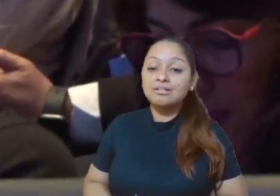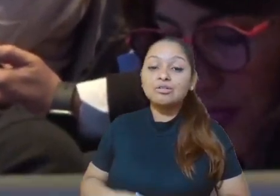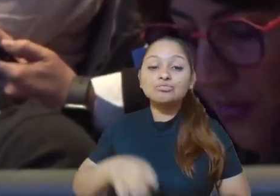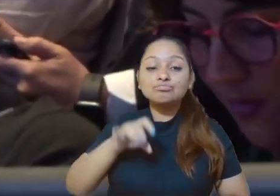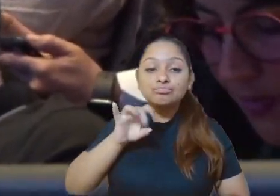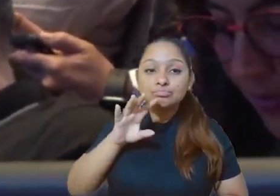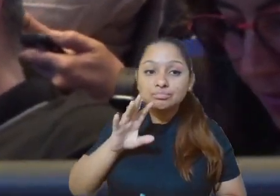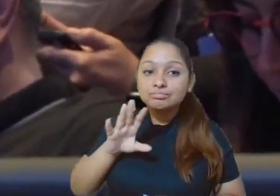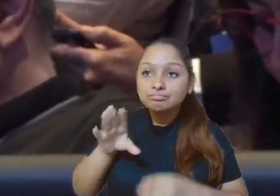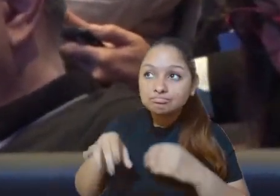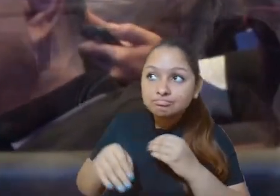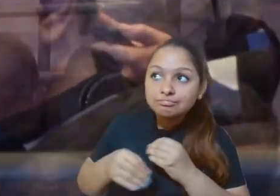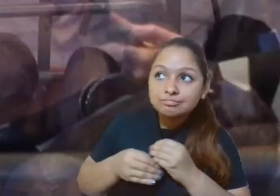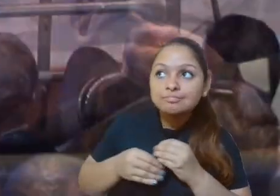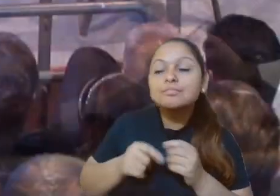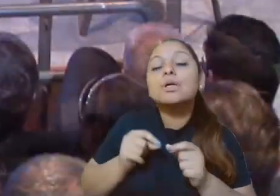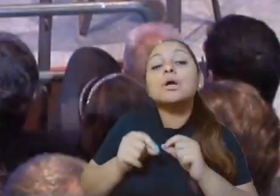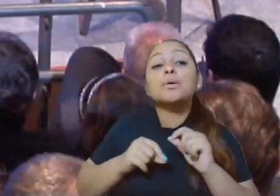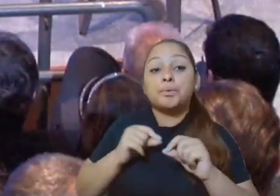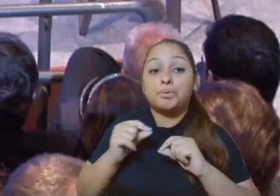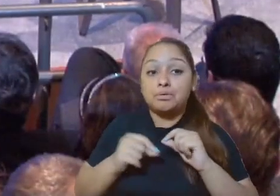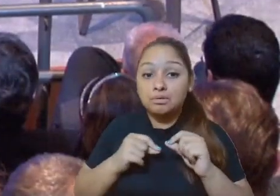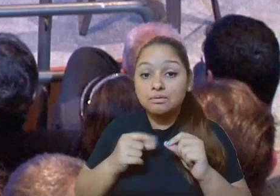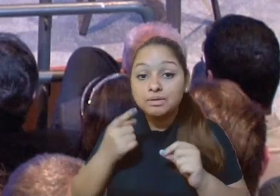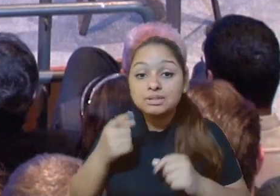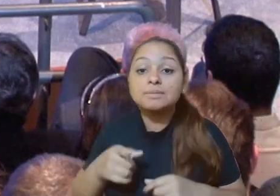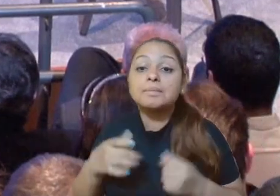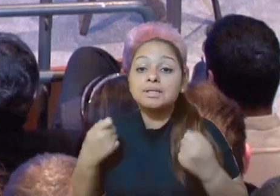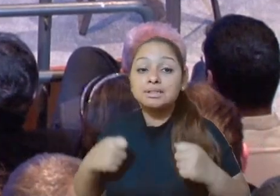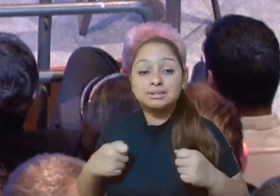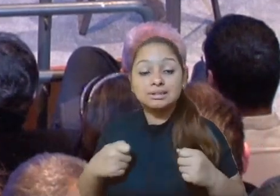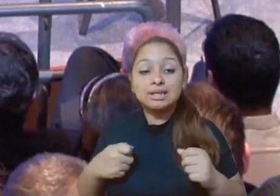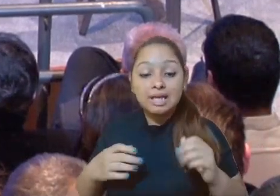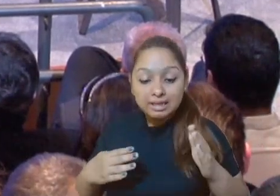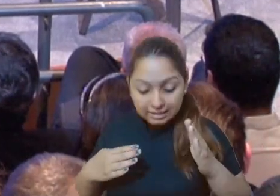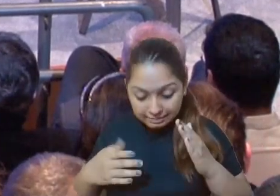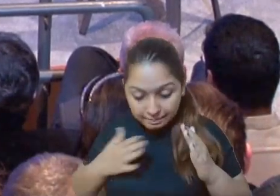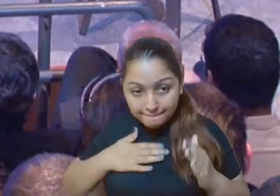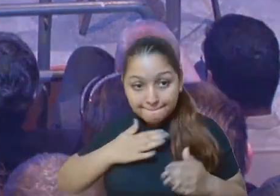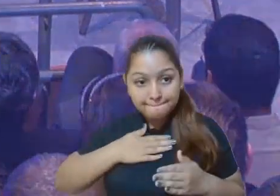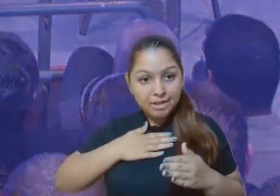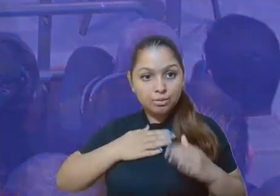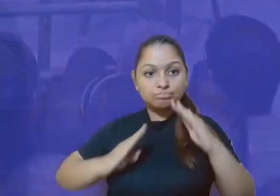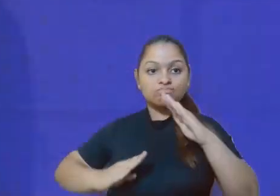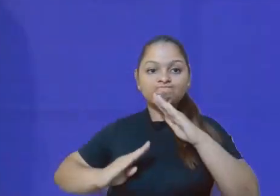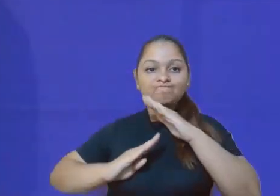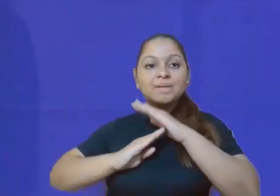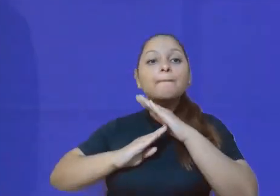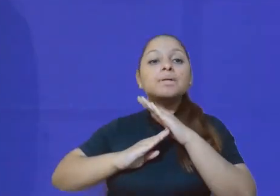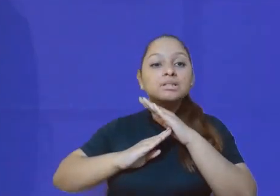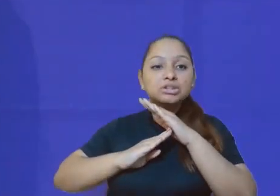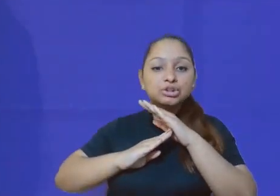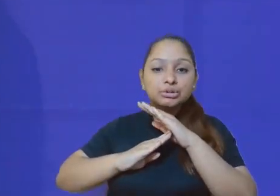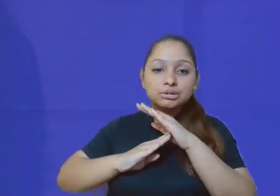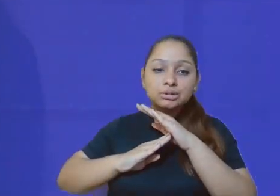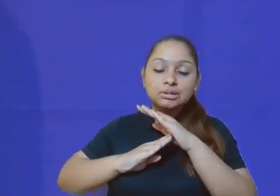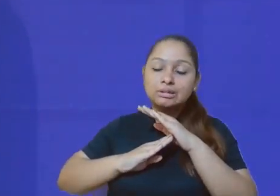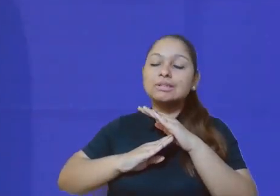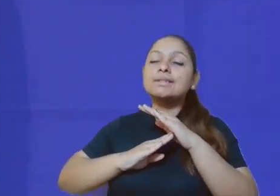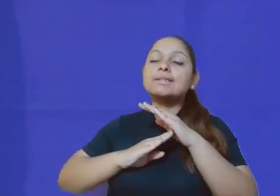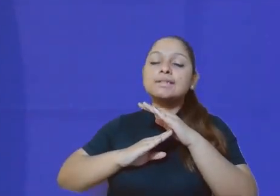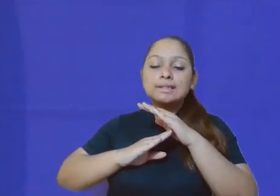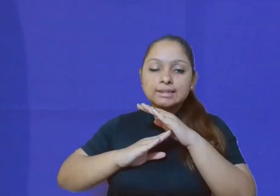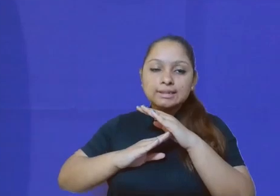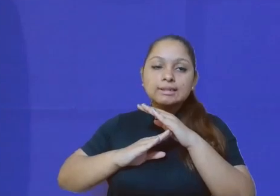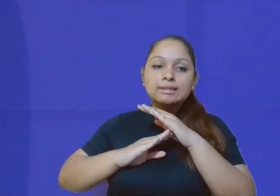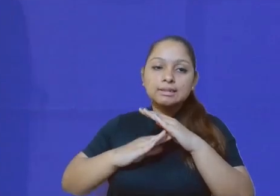Just to mention something, I think that to recognize your limitations is something important. Sometimes the researcher has a technical